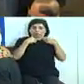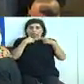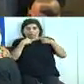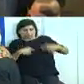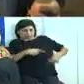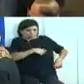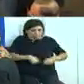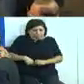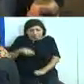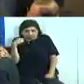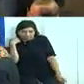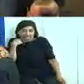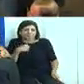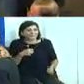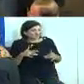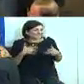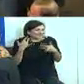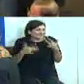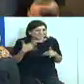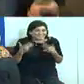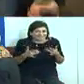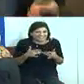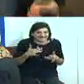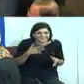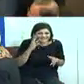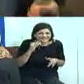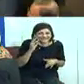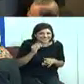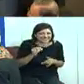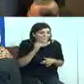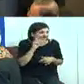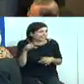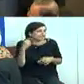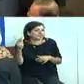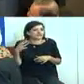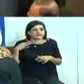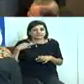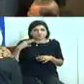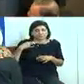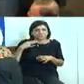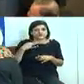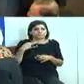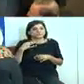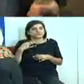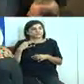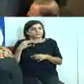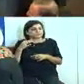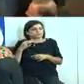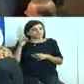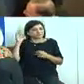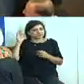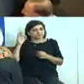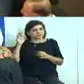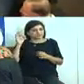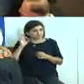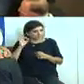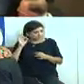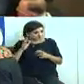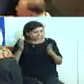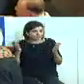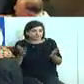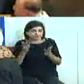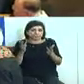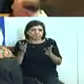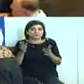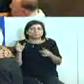experience. This is not only our volunteer clergy here and other clergy who are present, I'd like to